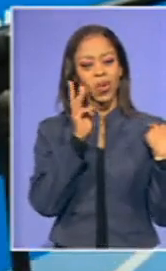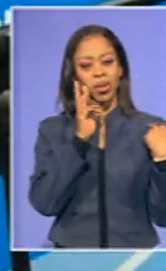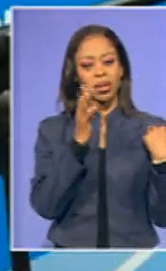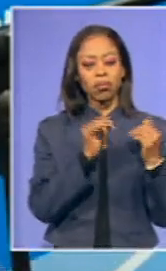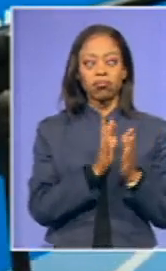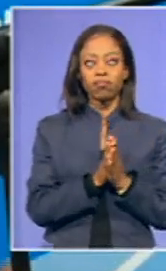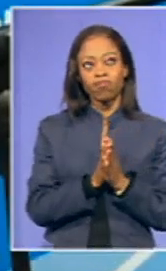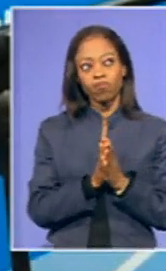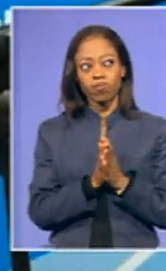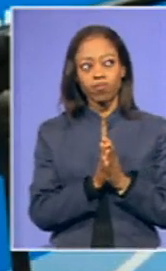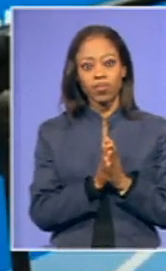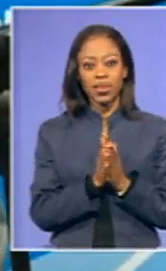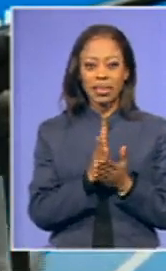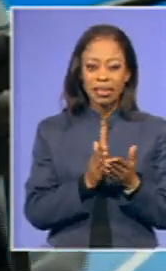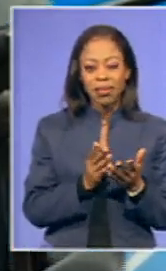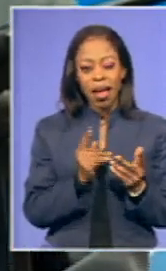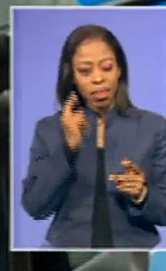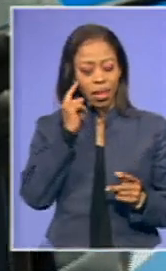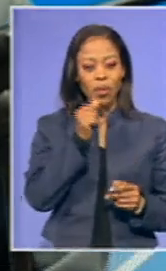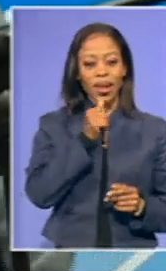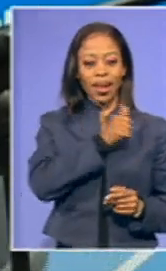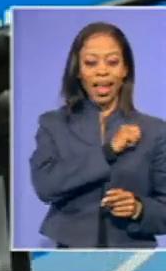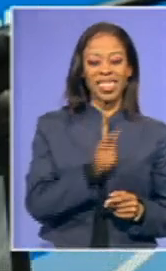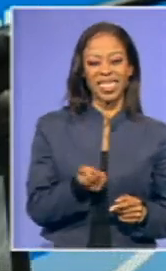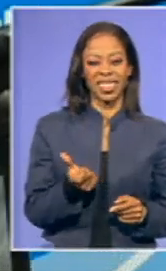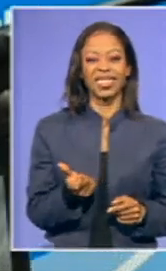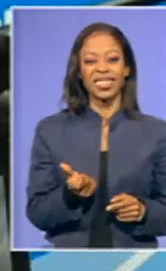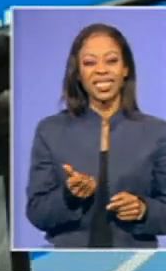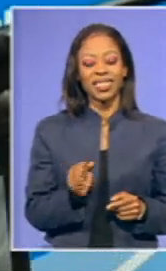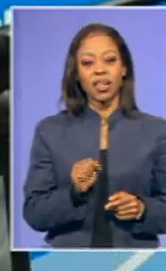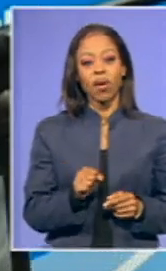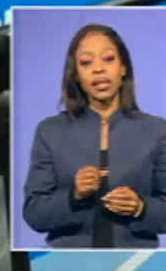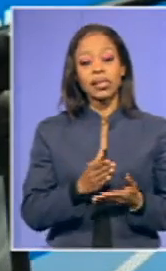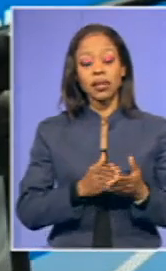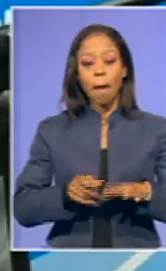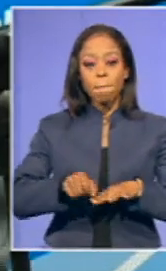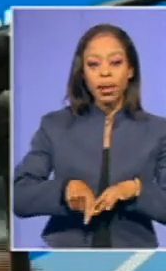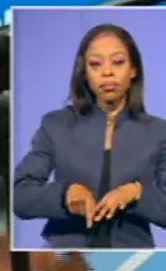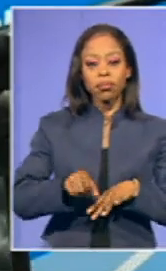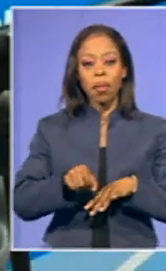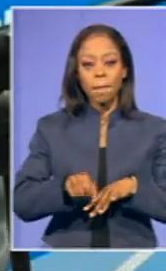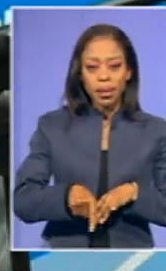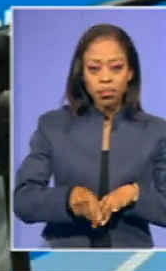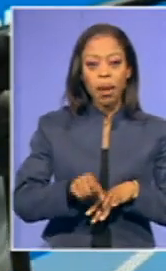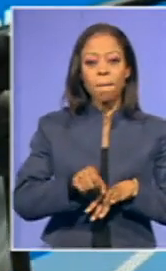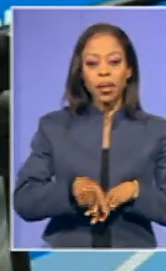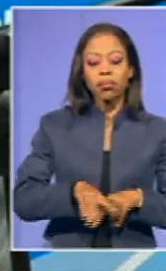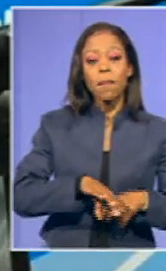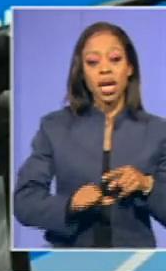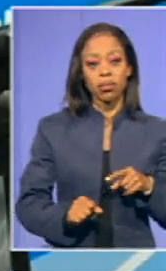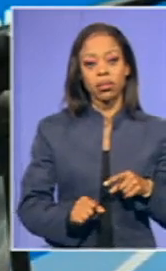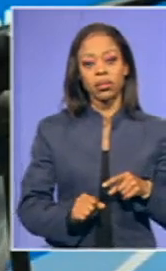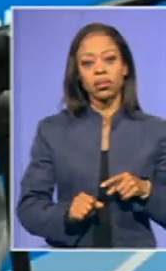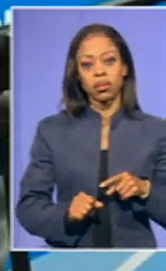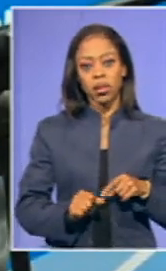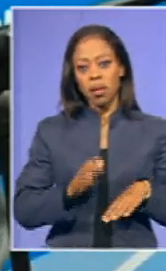we've been maybe fortunate somehow that some of the leaks, we discovered further leaks, whether